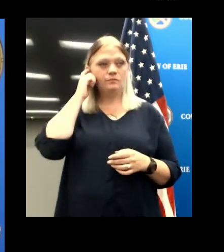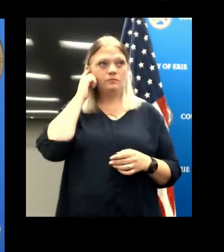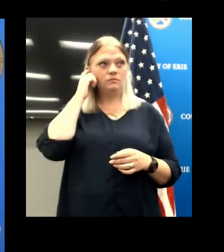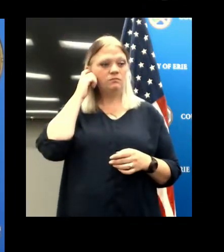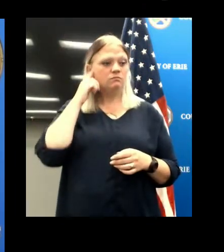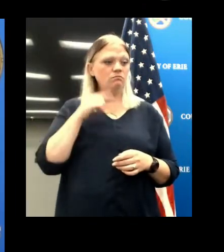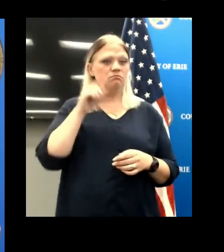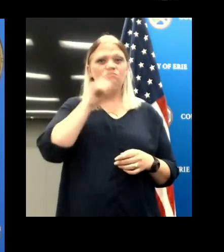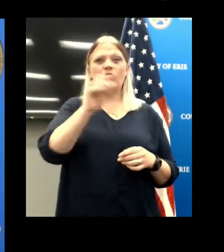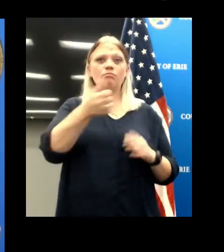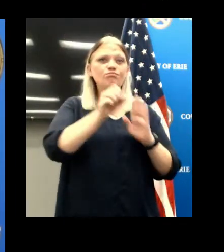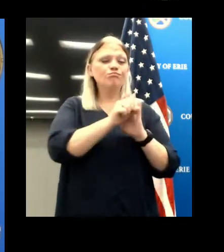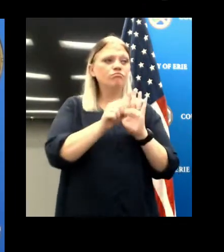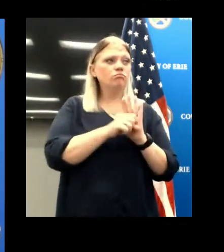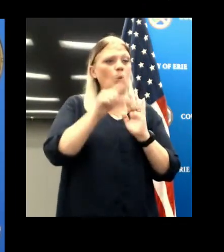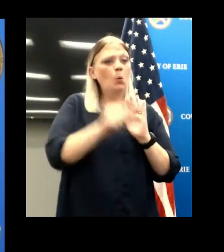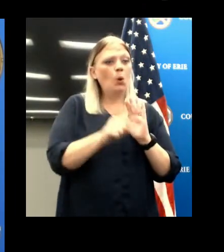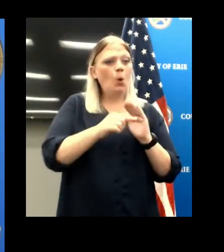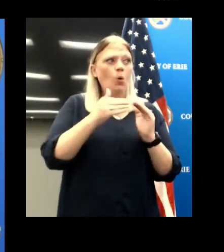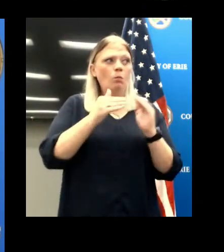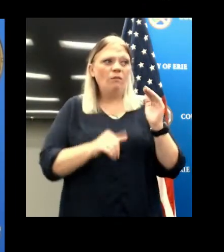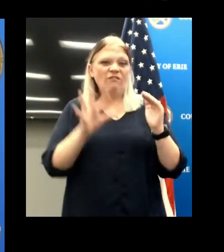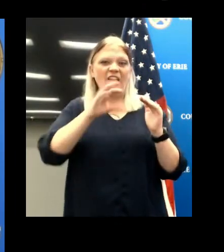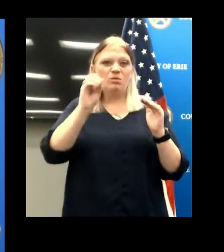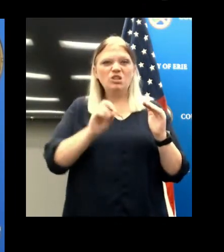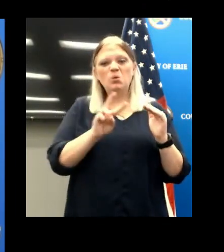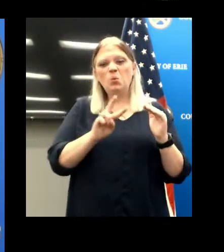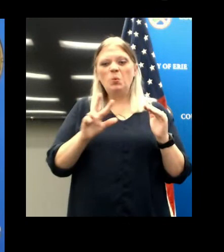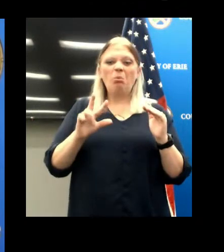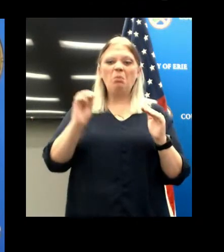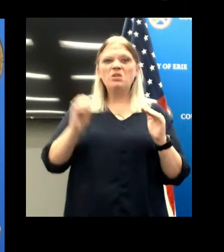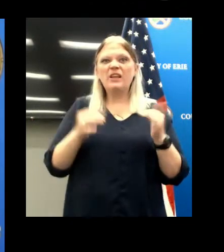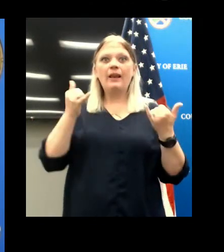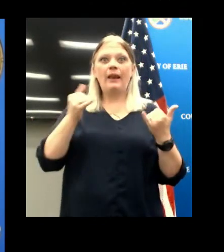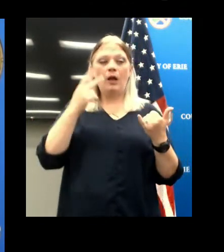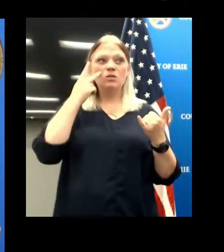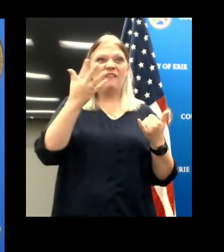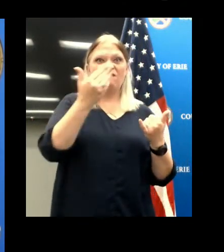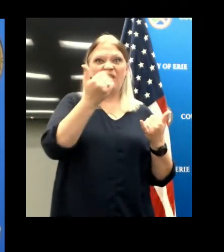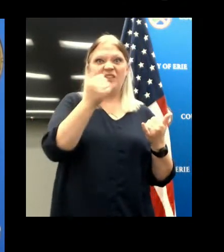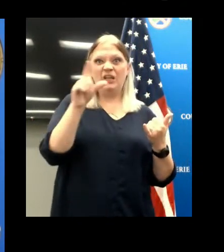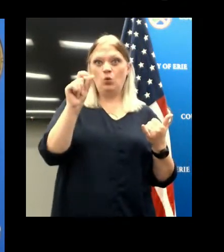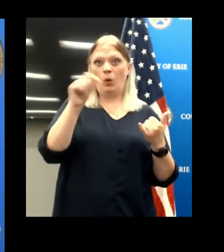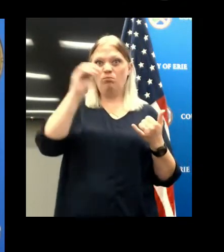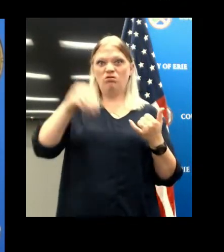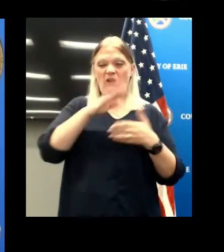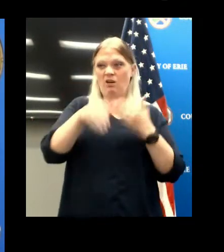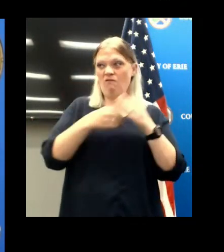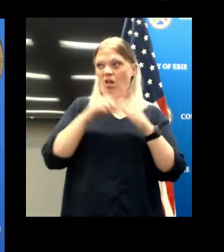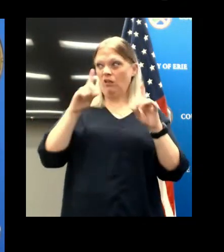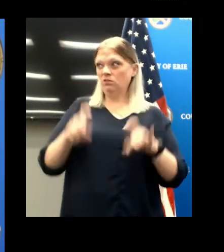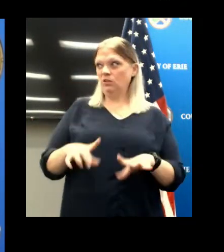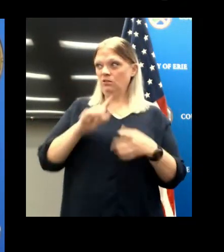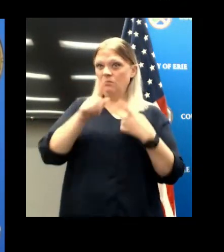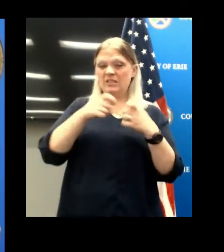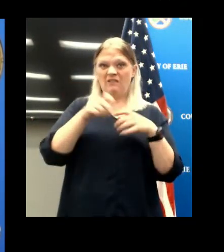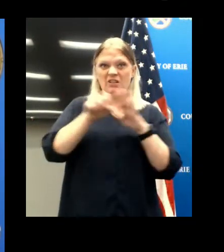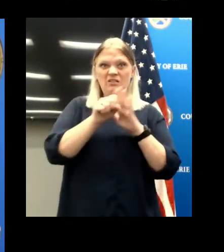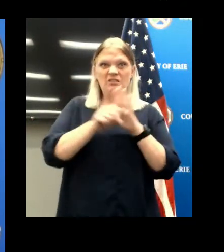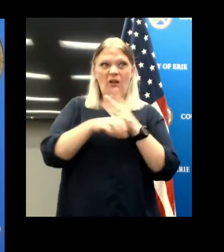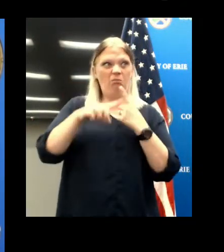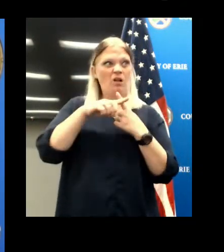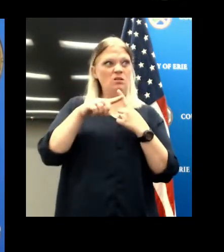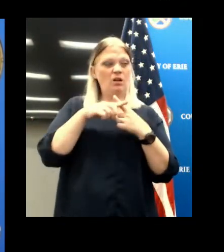low percentages, below 5%, 2-3%, and now you're seeing 15 to 20% of all tests being done in a particular state are coming